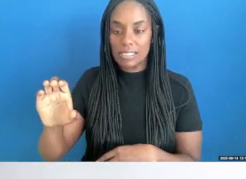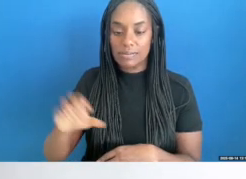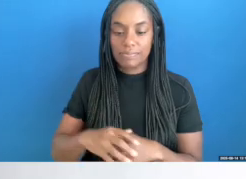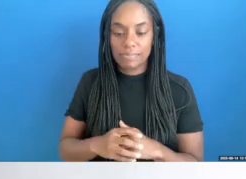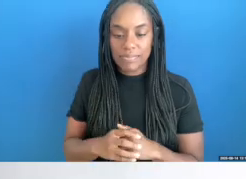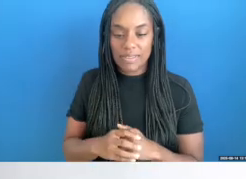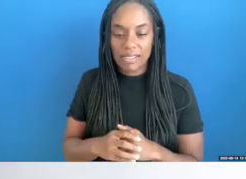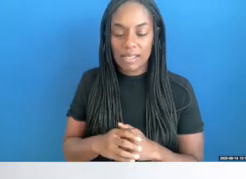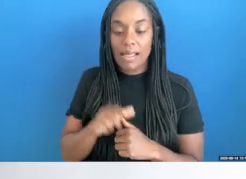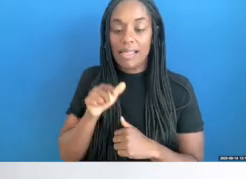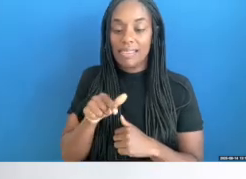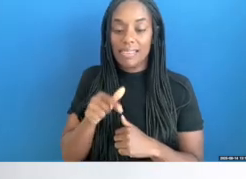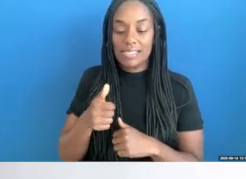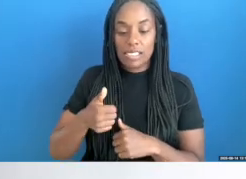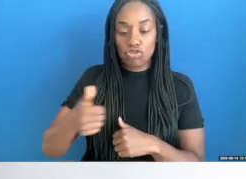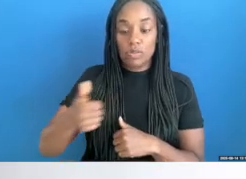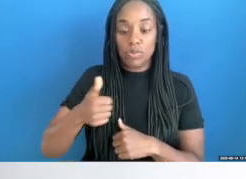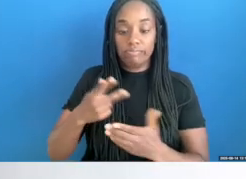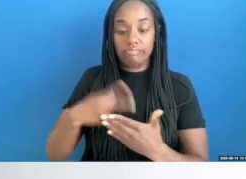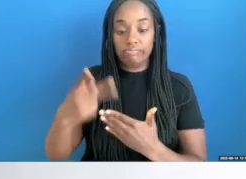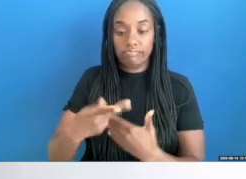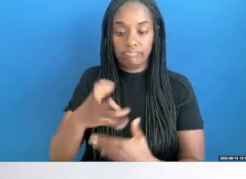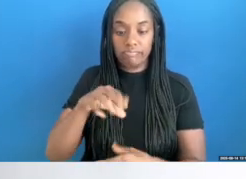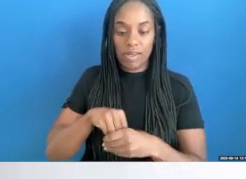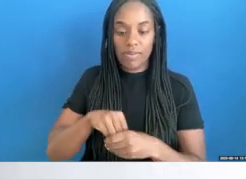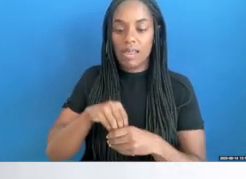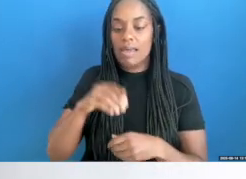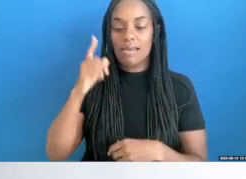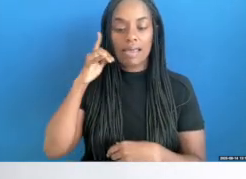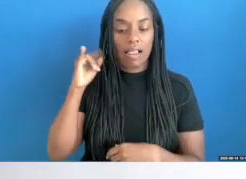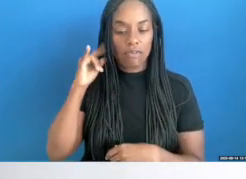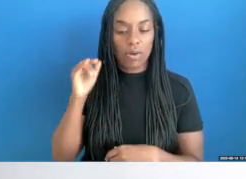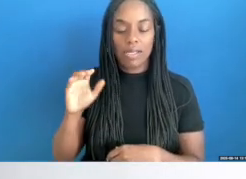the California Climate Investments, or CCI.